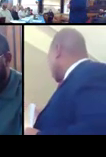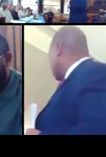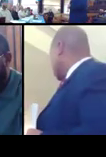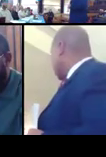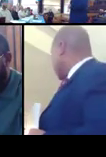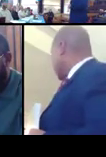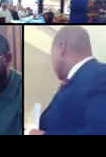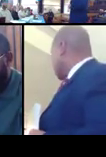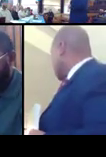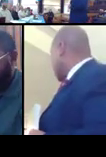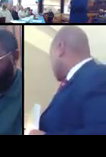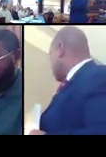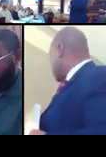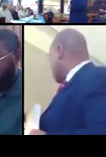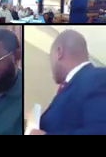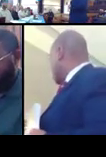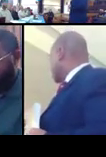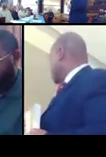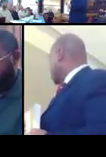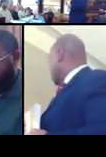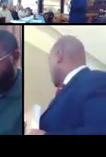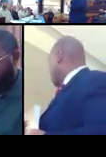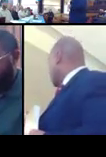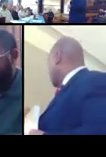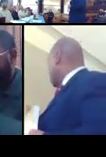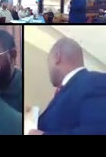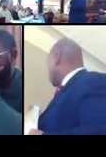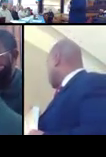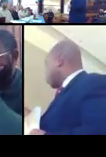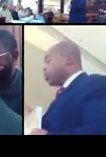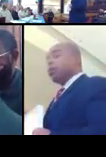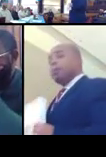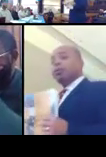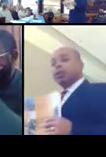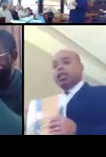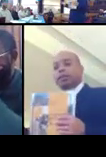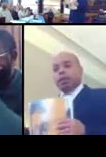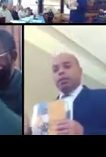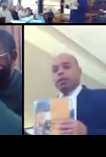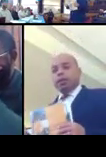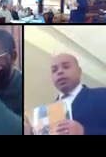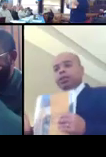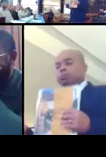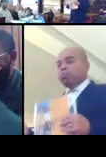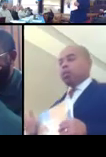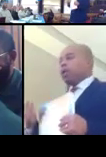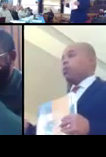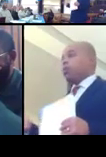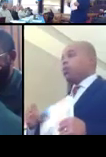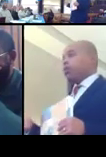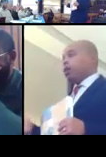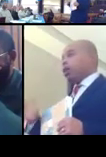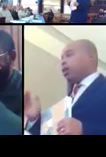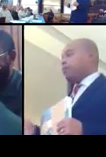also include, you can see on the top right image there, that you have planning also on both sides of a corridor, because a